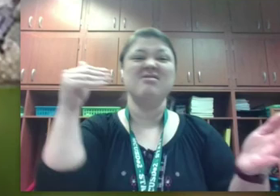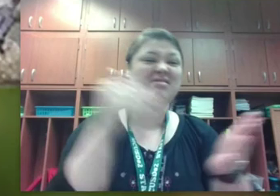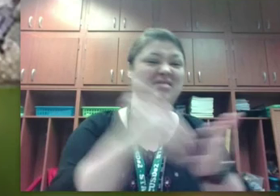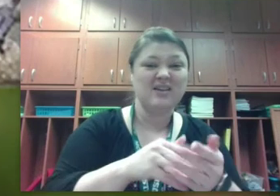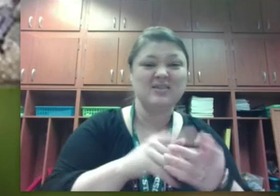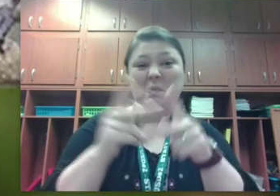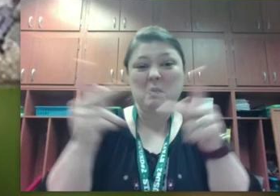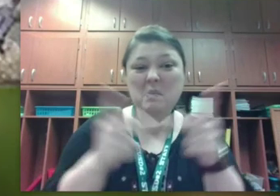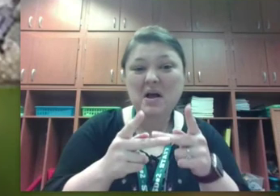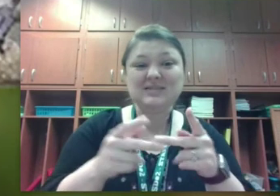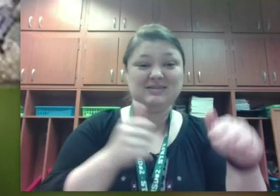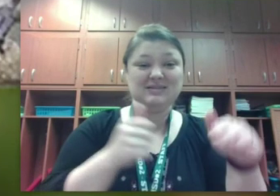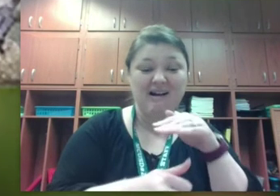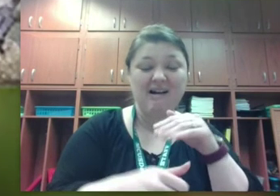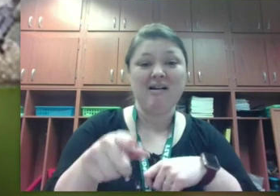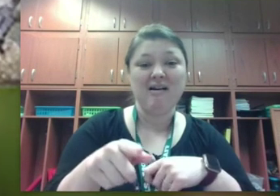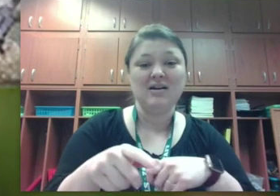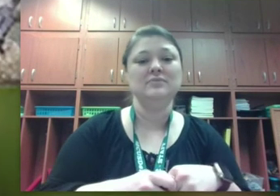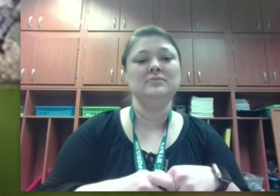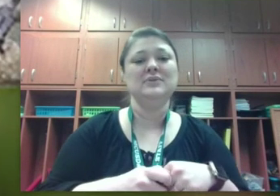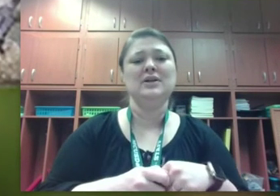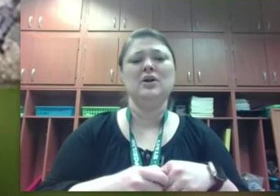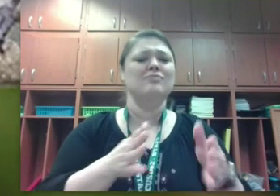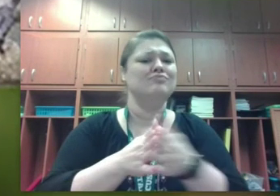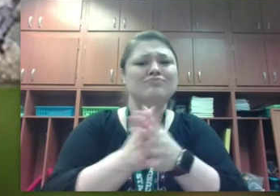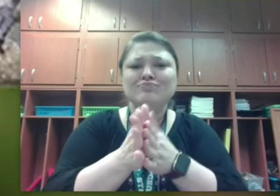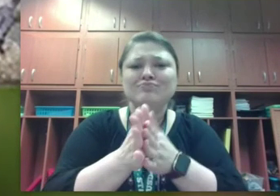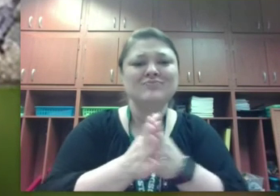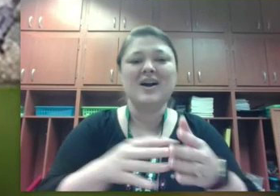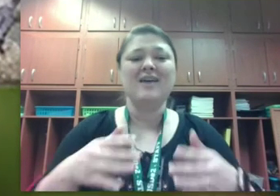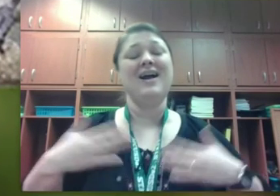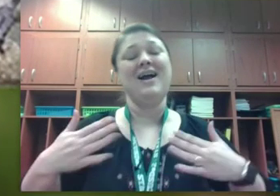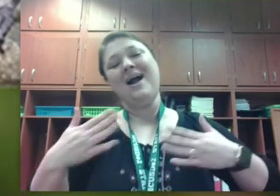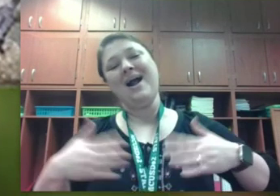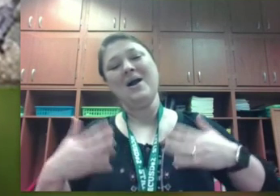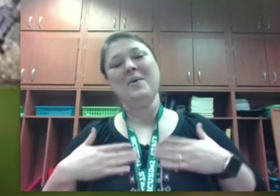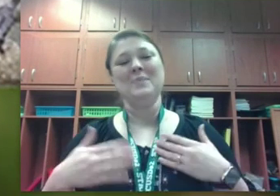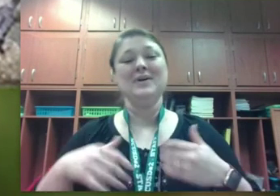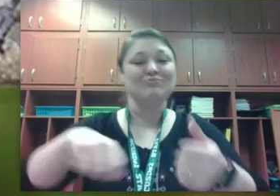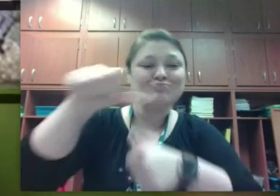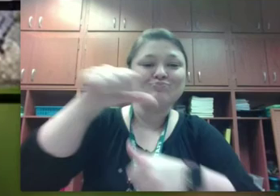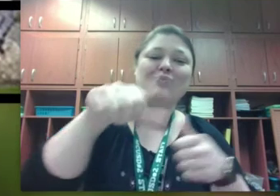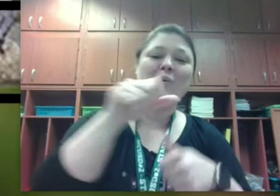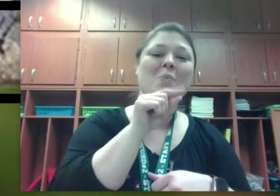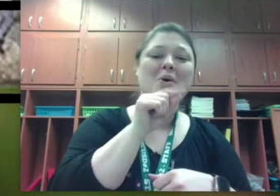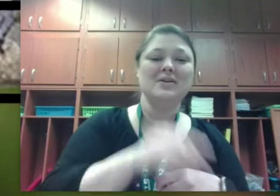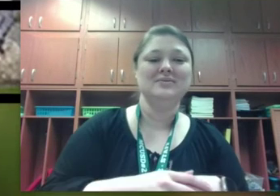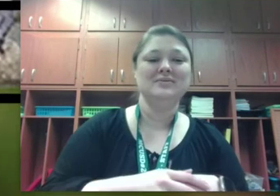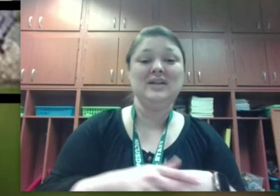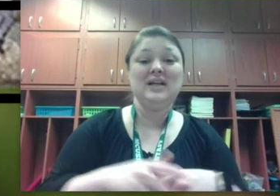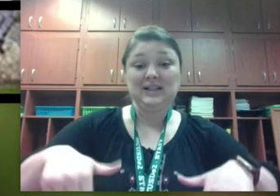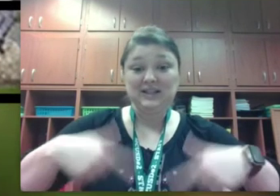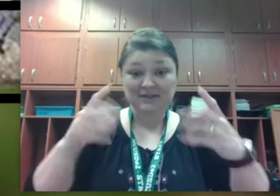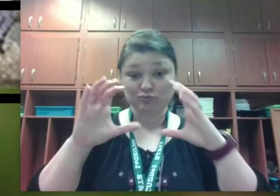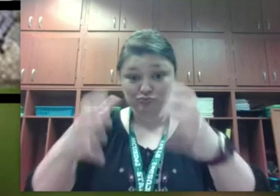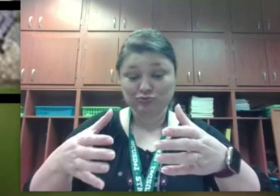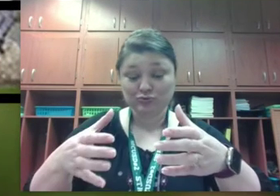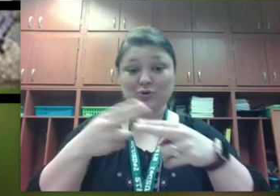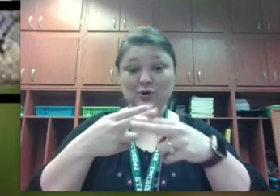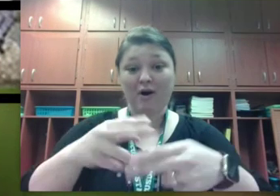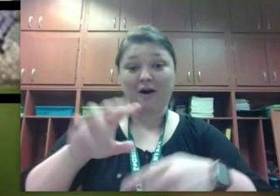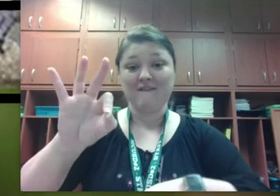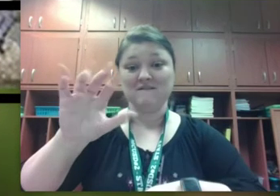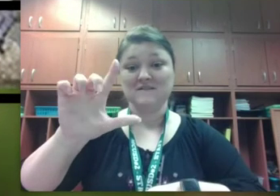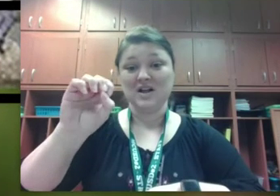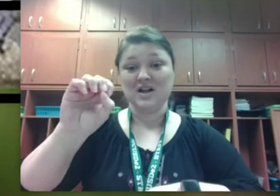active, curious, and social birds. They live in groups called flocks, and